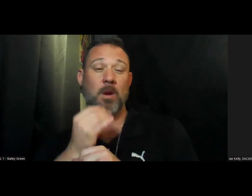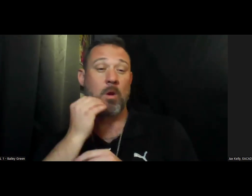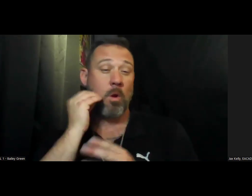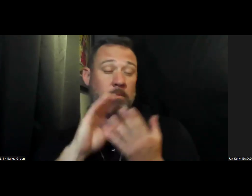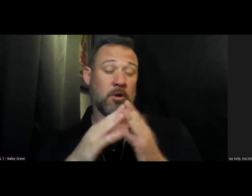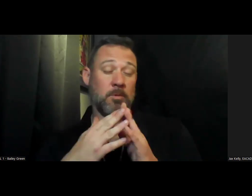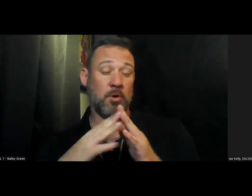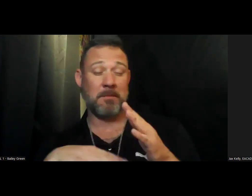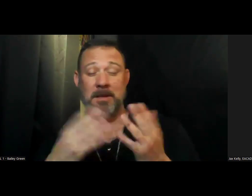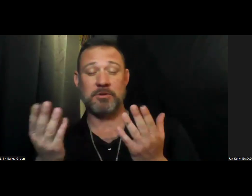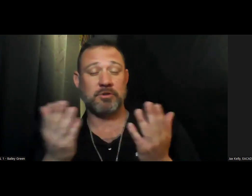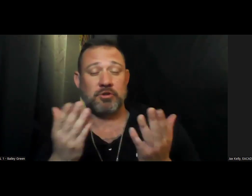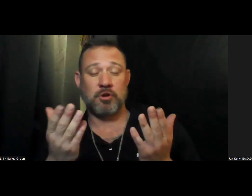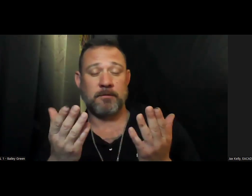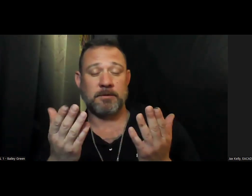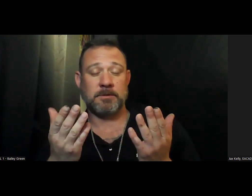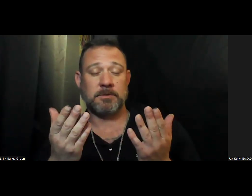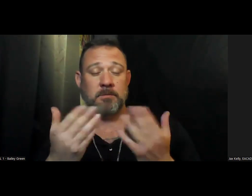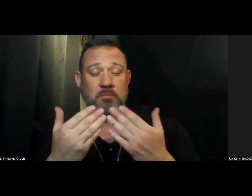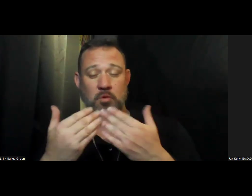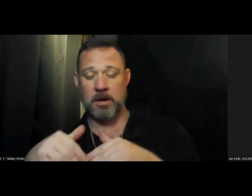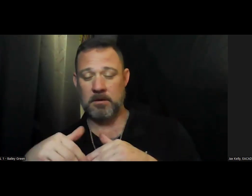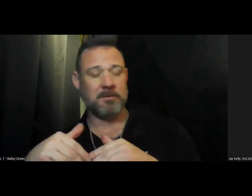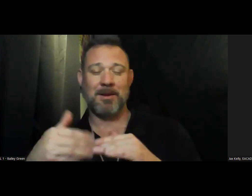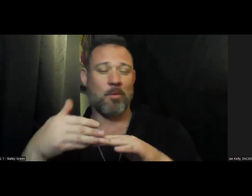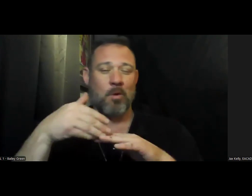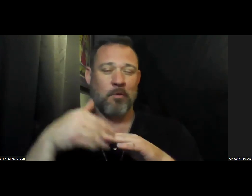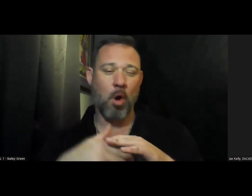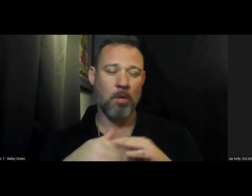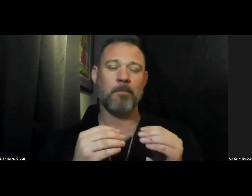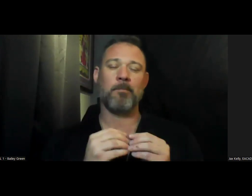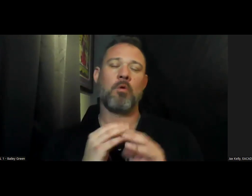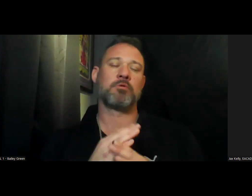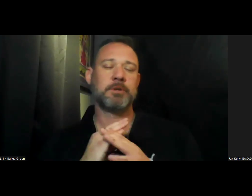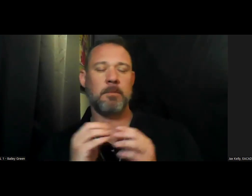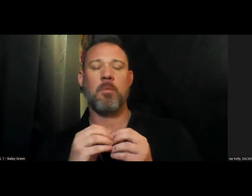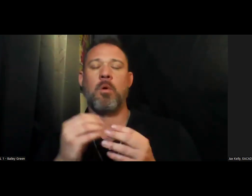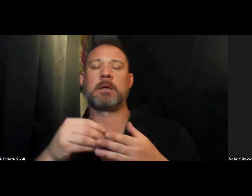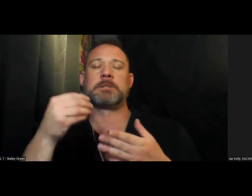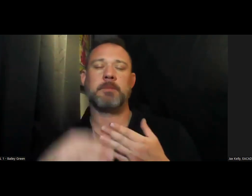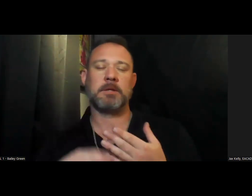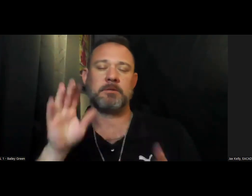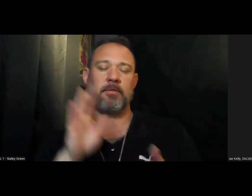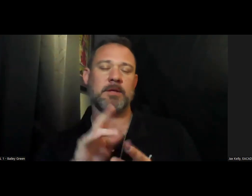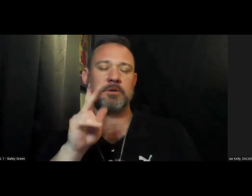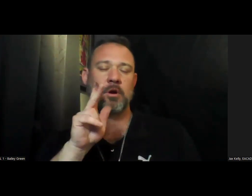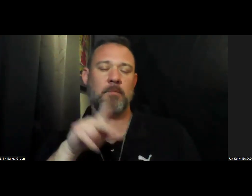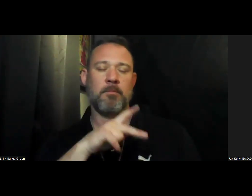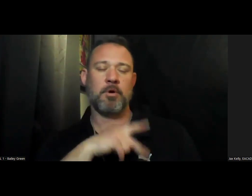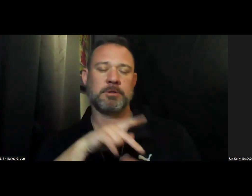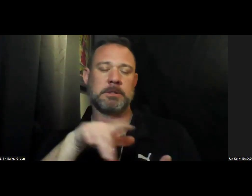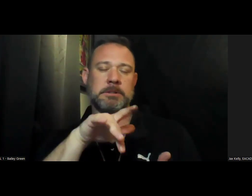down, people don't just fall through cracks. They fall into more restrictive, more expensive, less person-centered